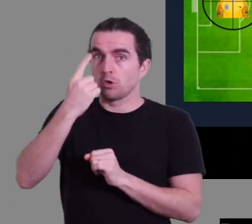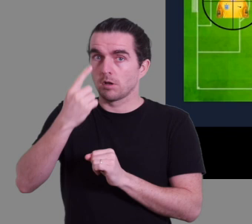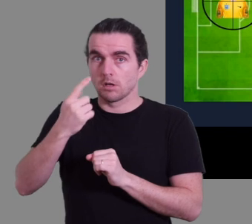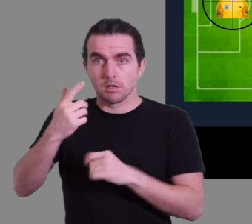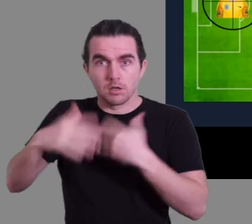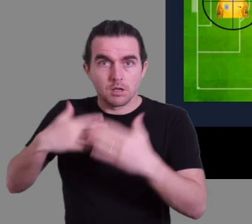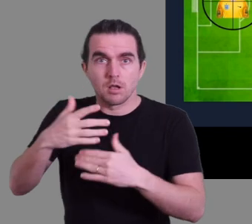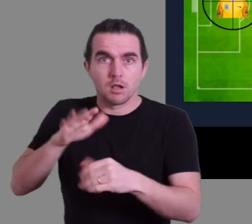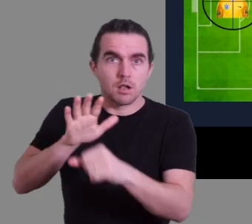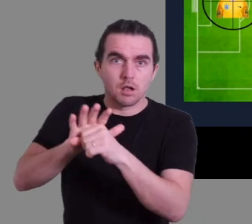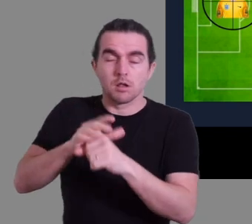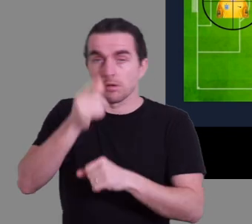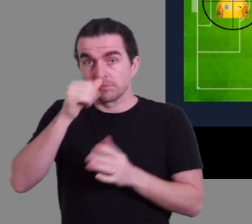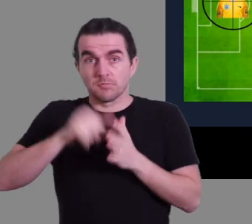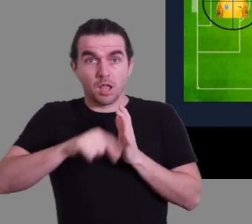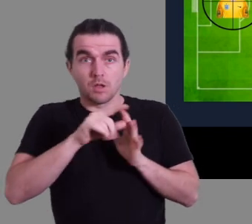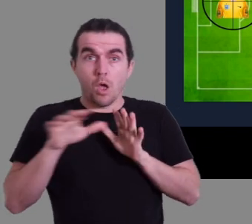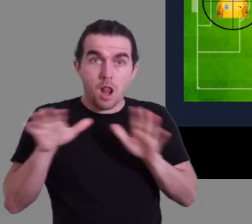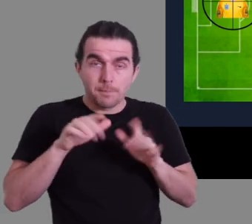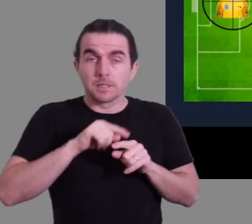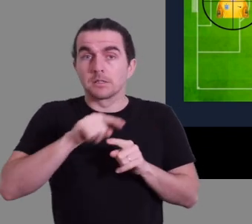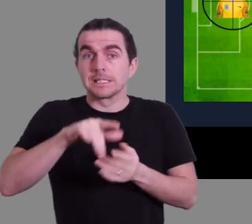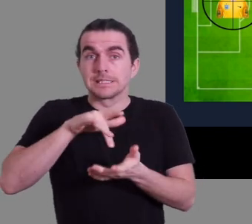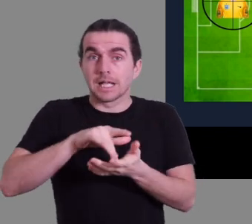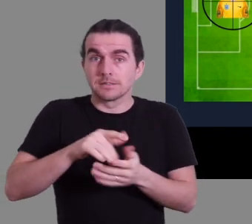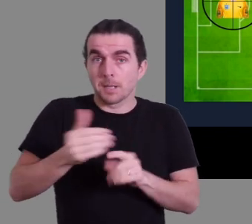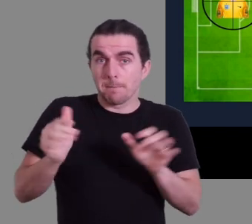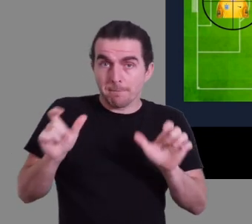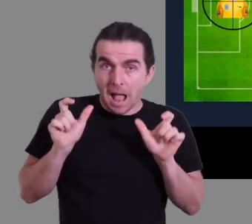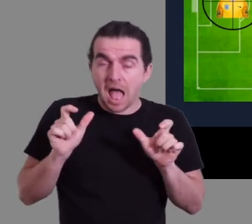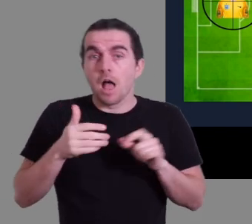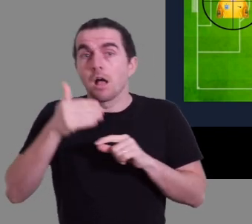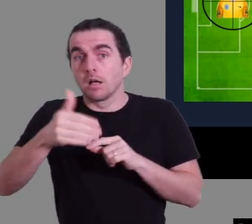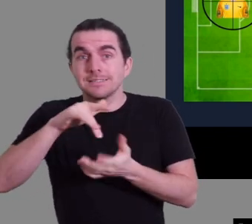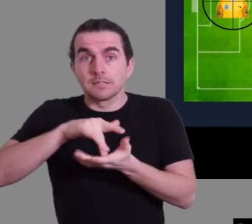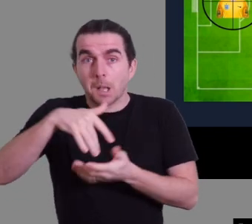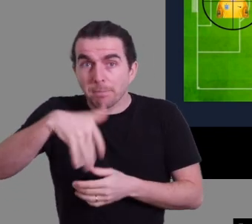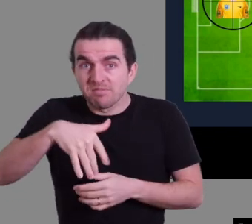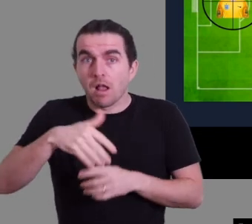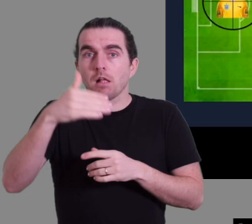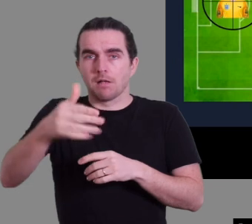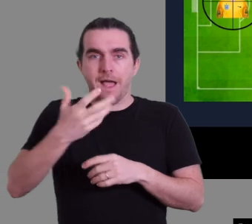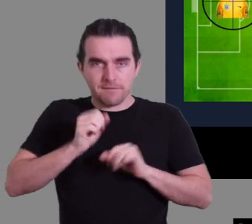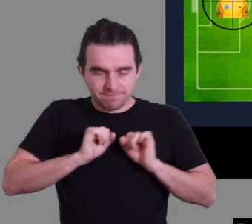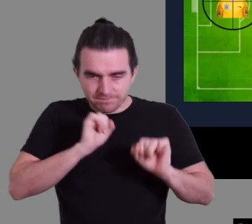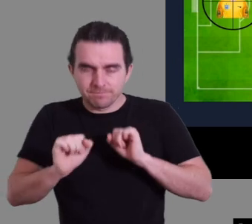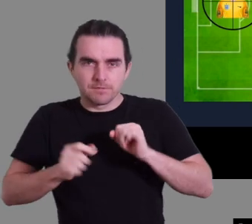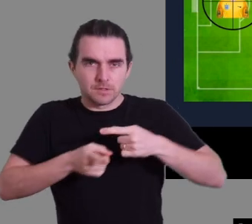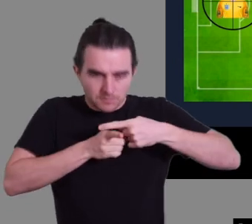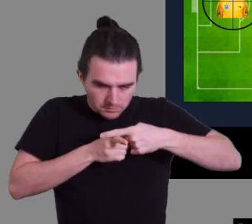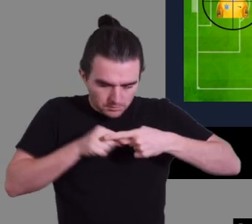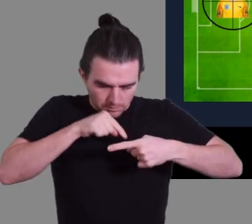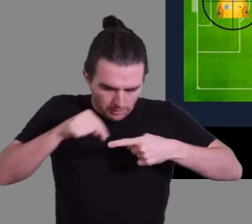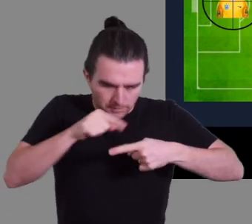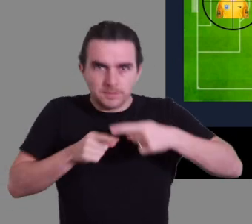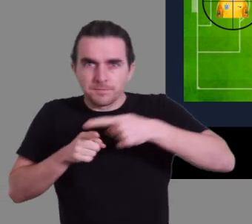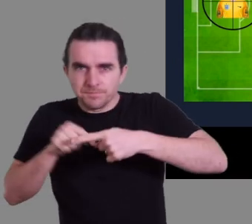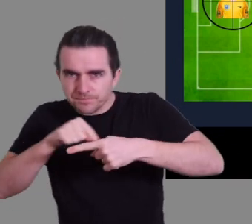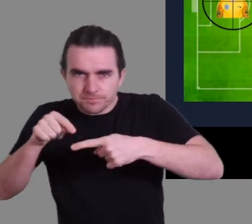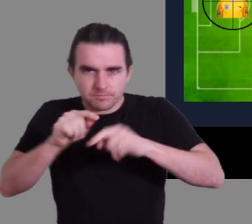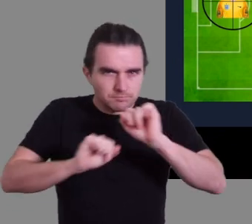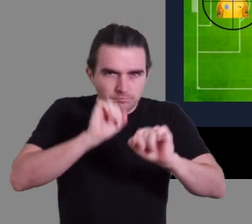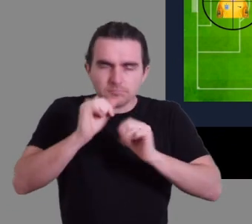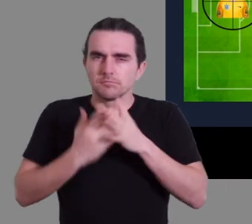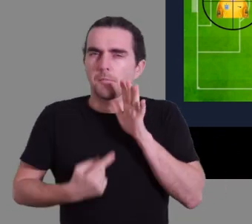attack block, we're looking at the goalkeeper, the centre back, centre midfield player, striker, and again the quadrant can be used for these.